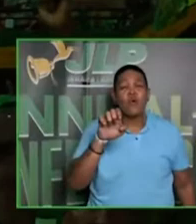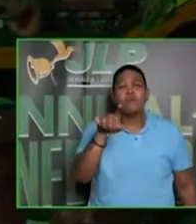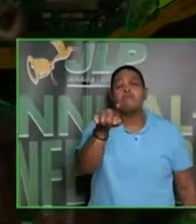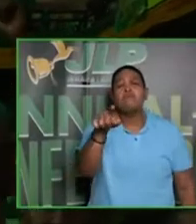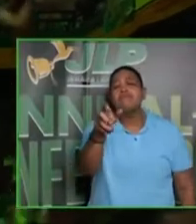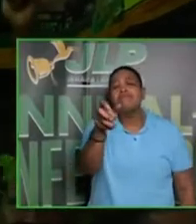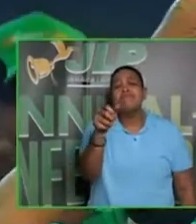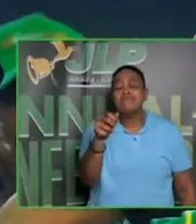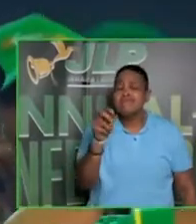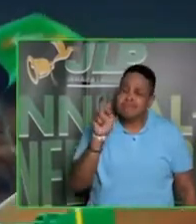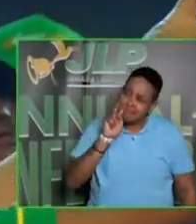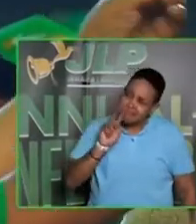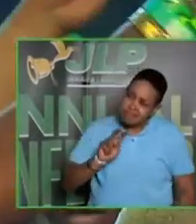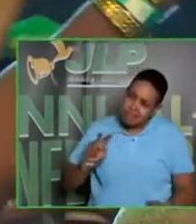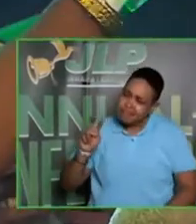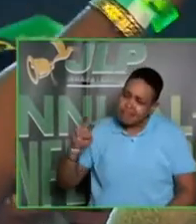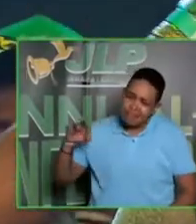home.